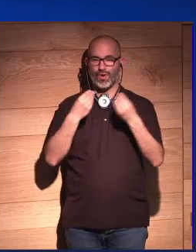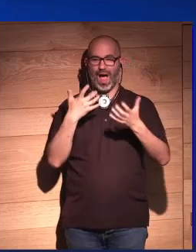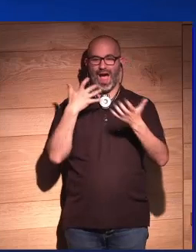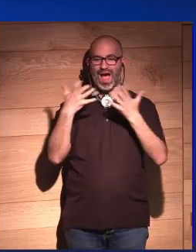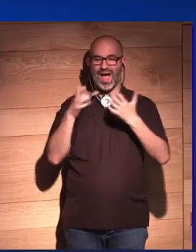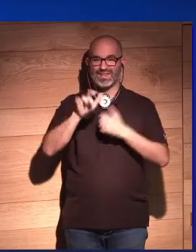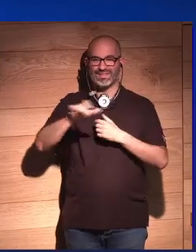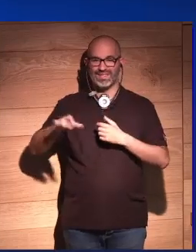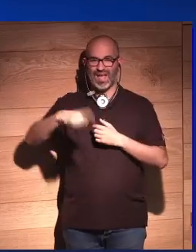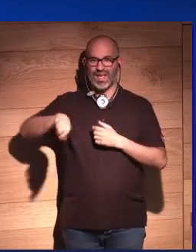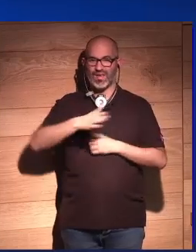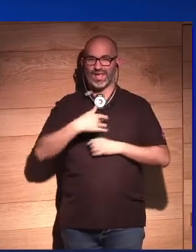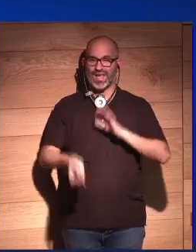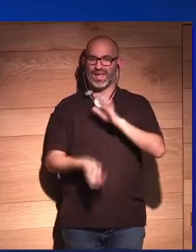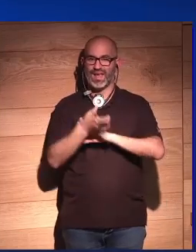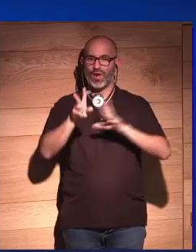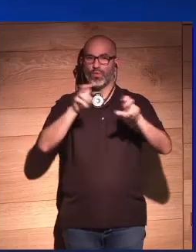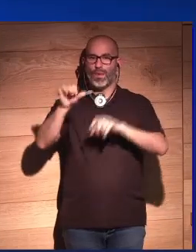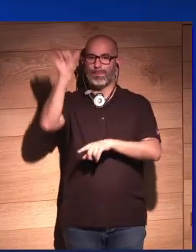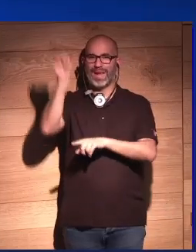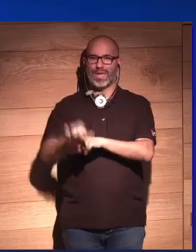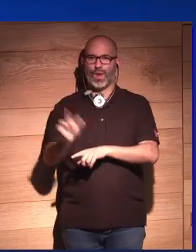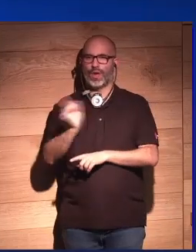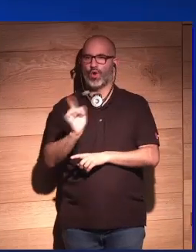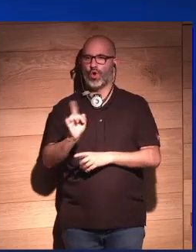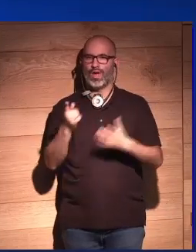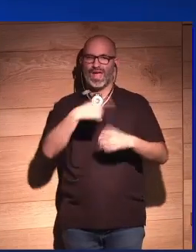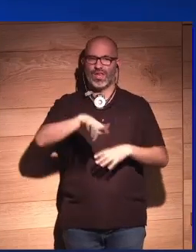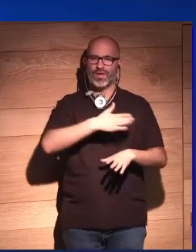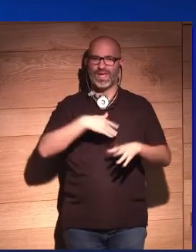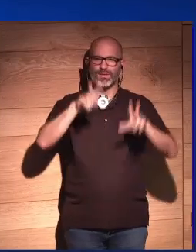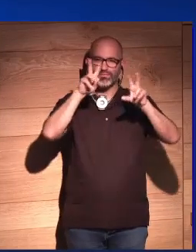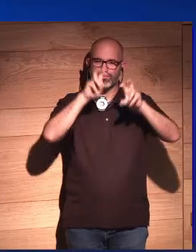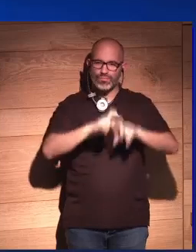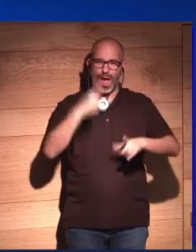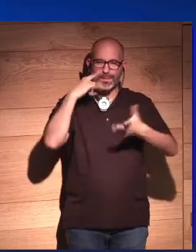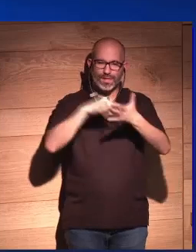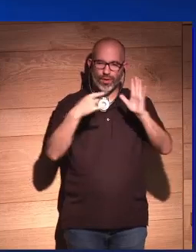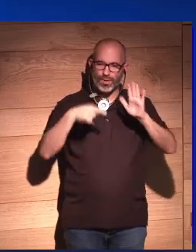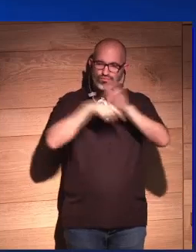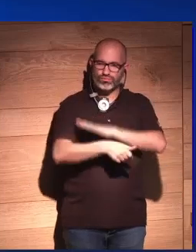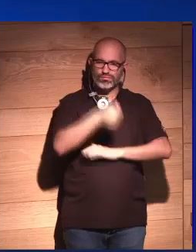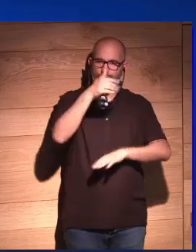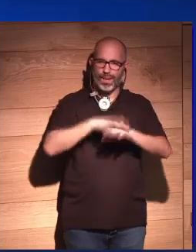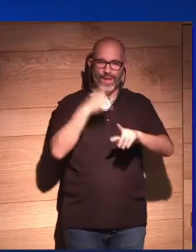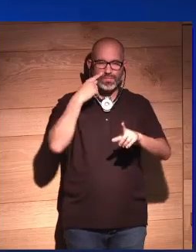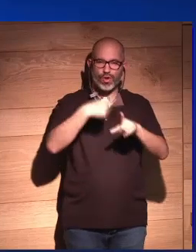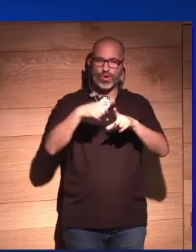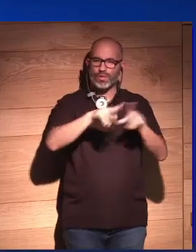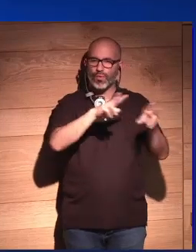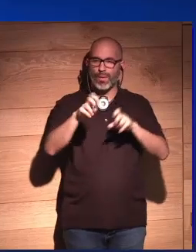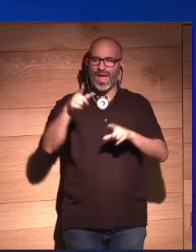But you know, it's so hard to say because you know, hopefully you got it from this history